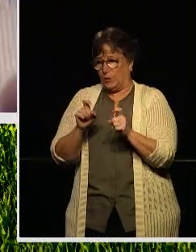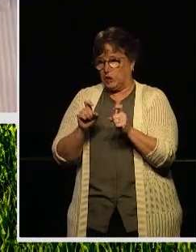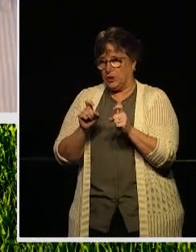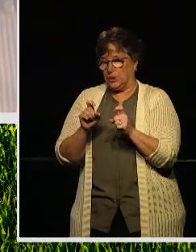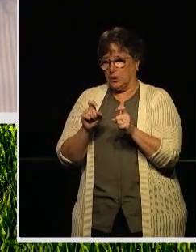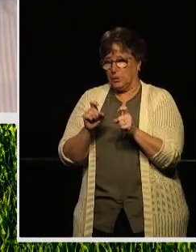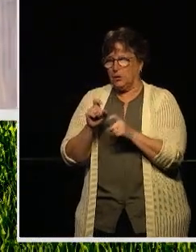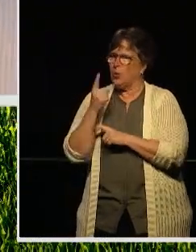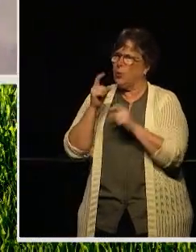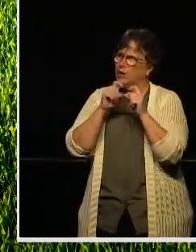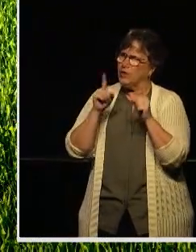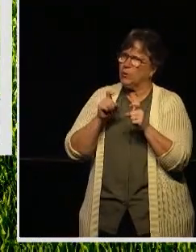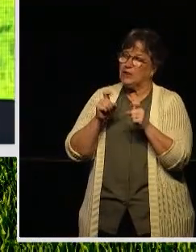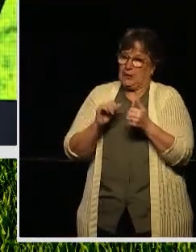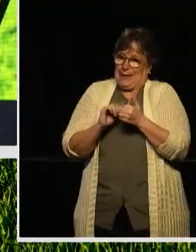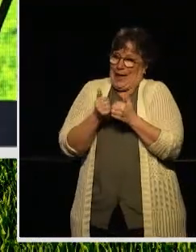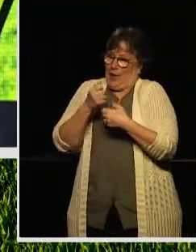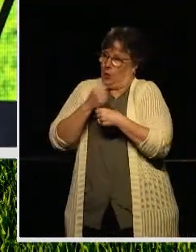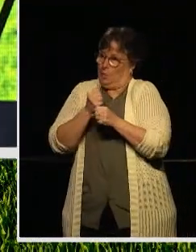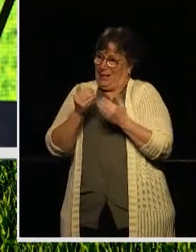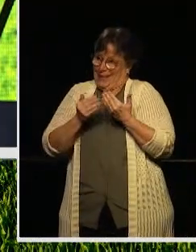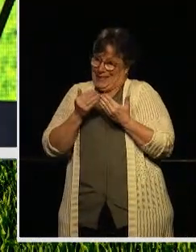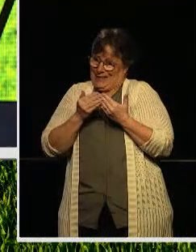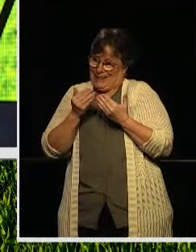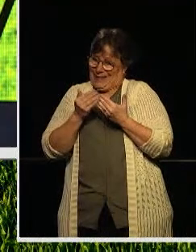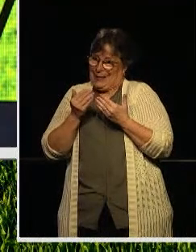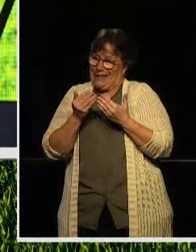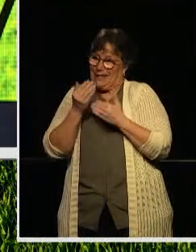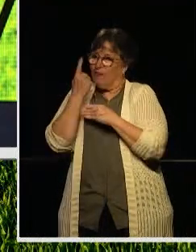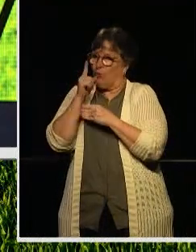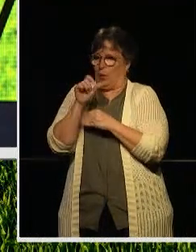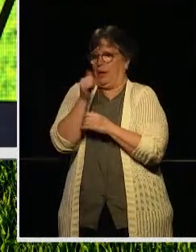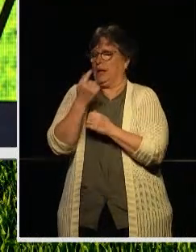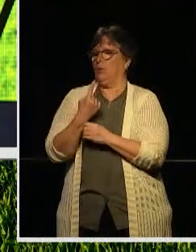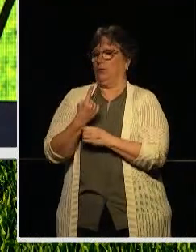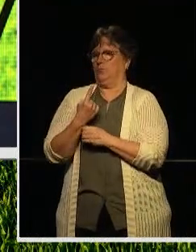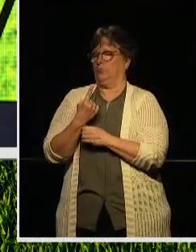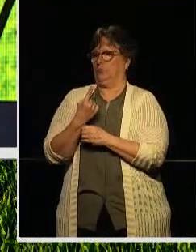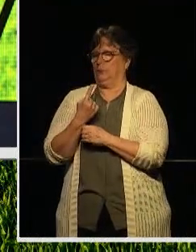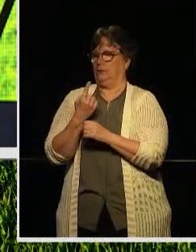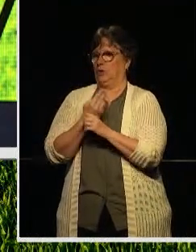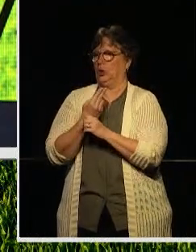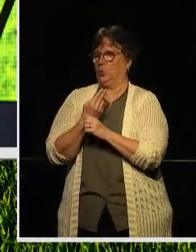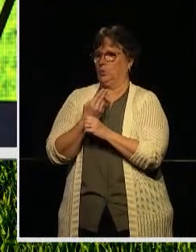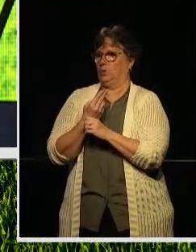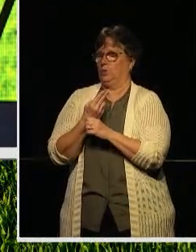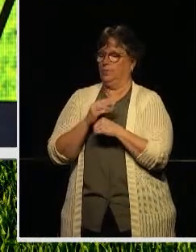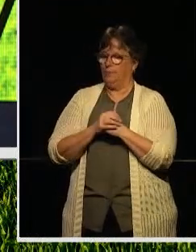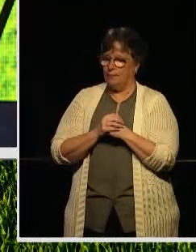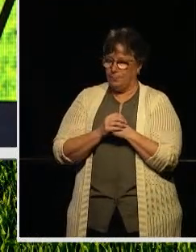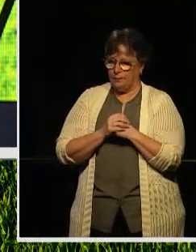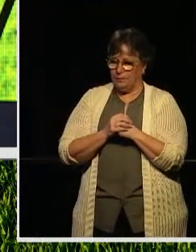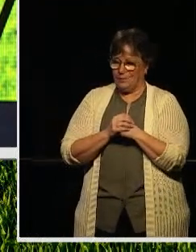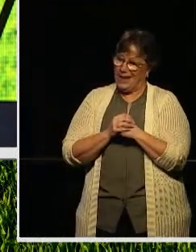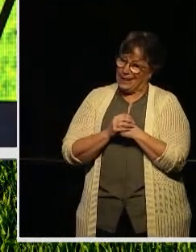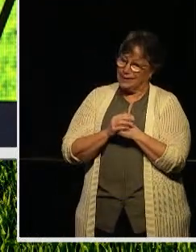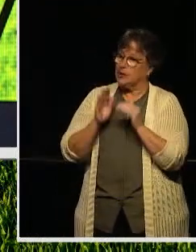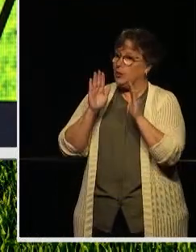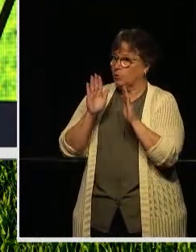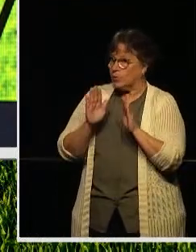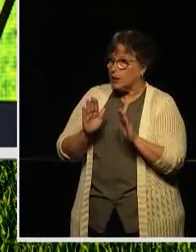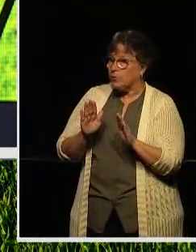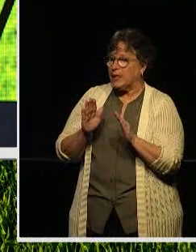biggest questions is how do you make this easy enough for anyone to use? And it's really great to